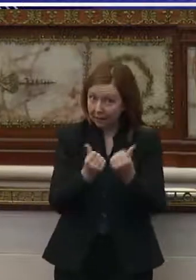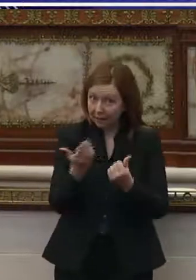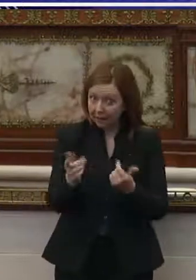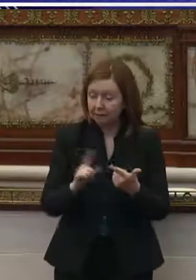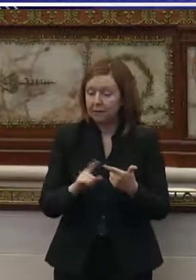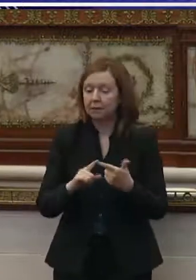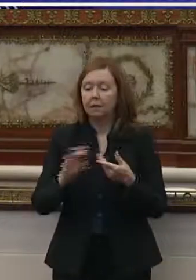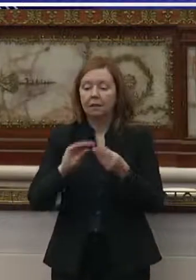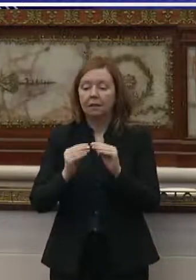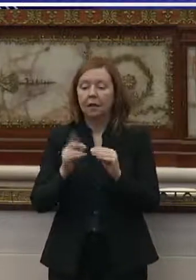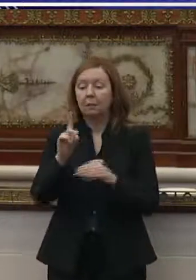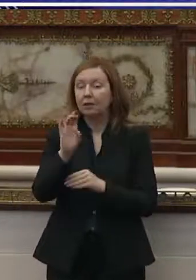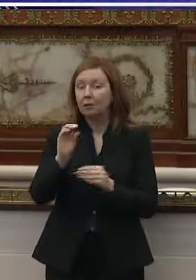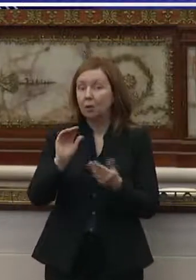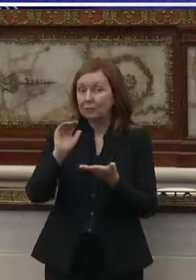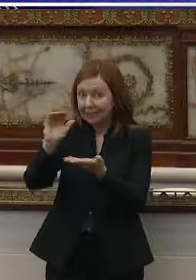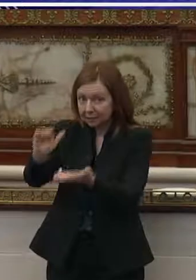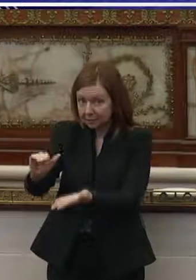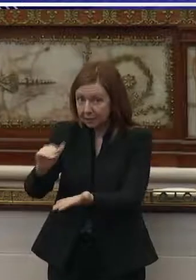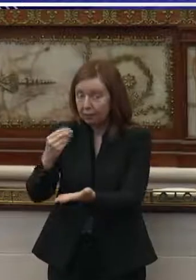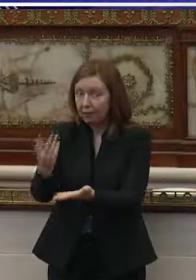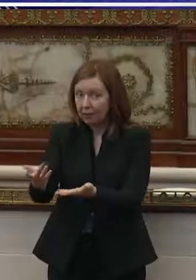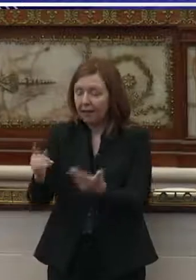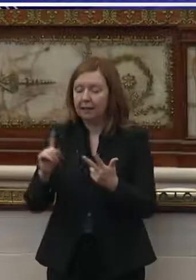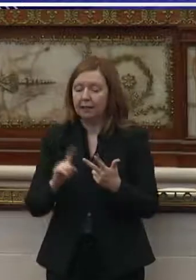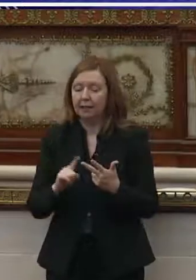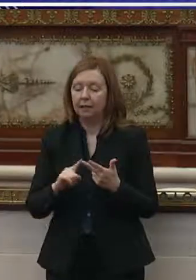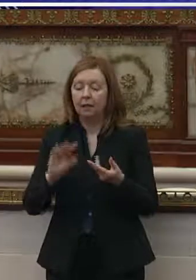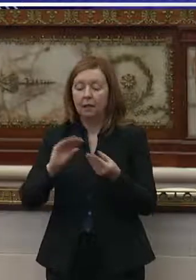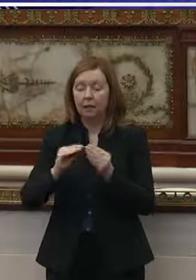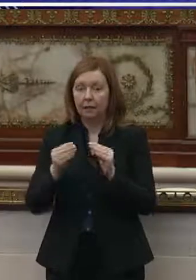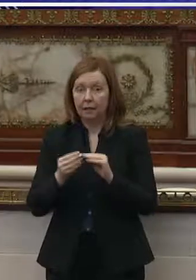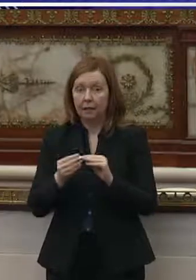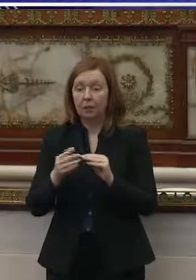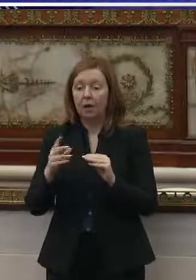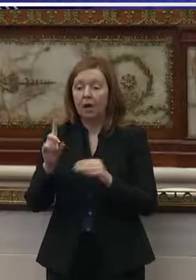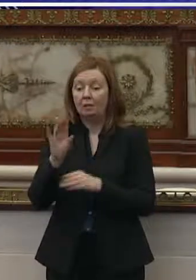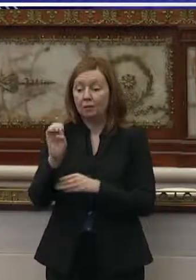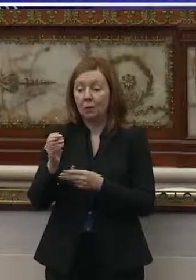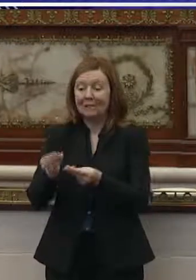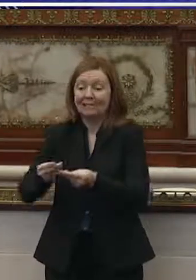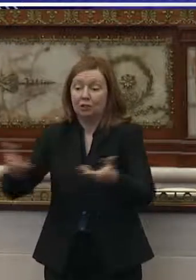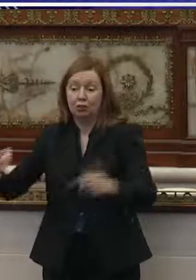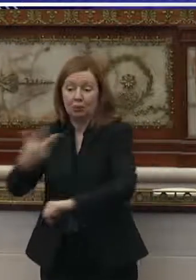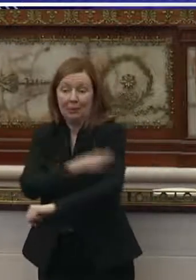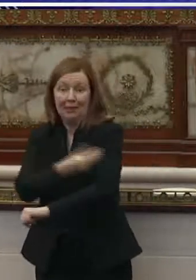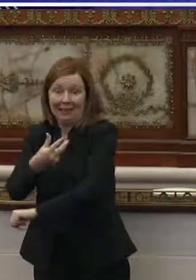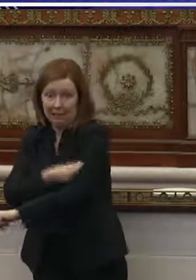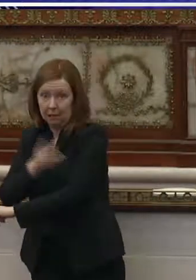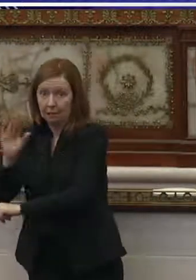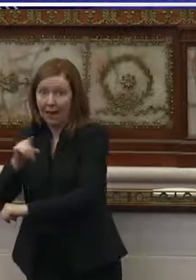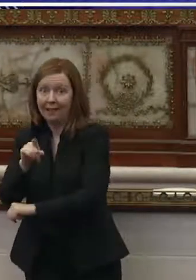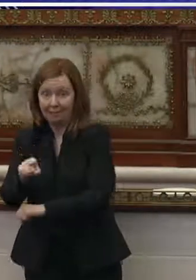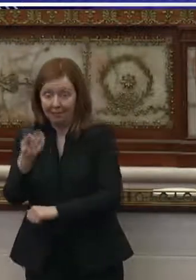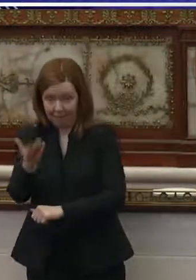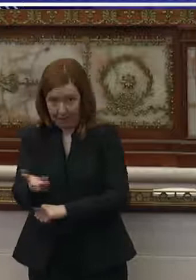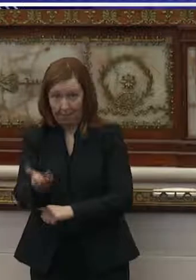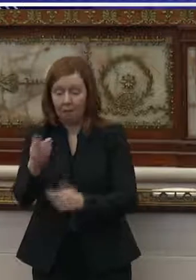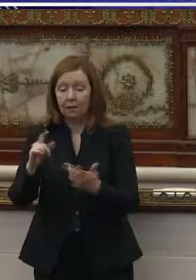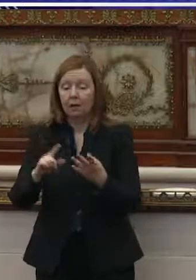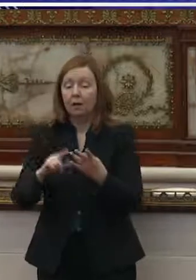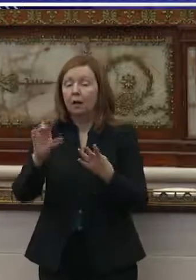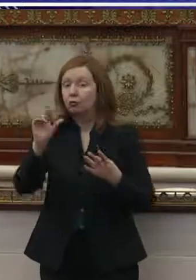the number of doses provided to the entity, the number of doses distributed by the entity, the